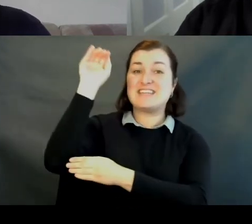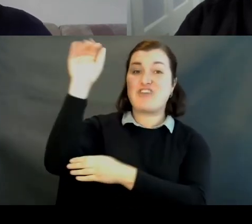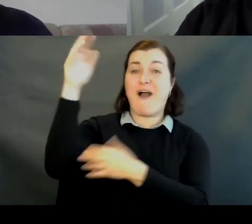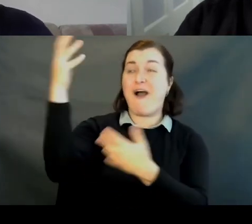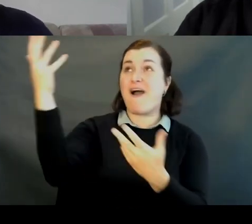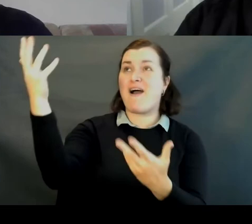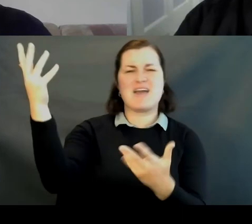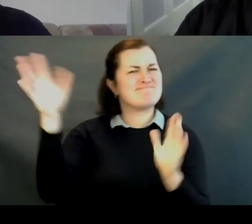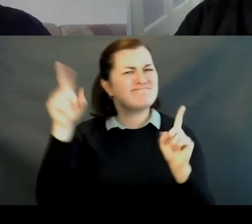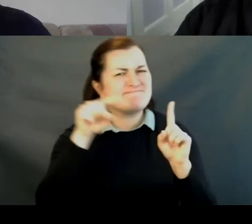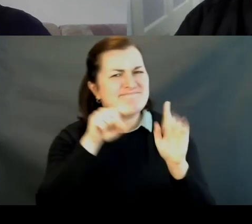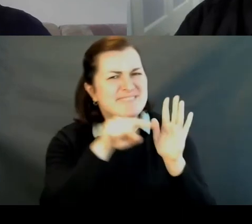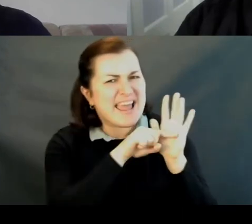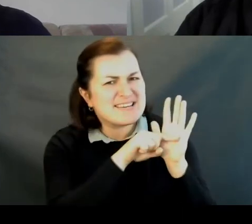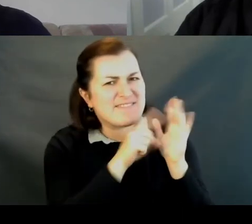Anything negative?